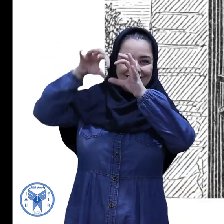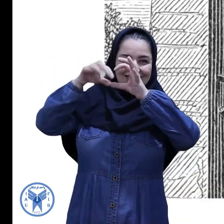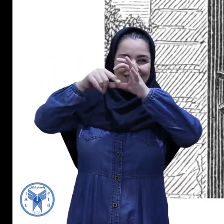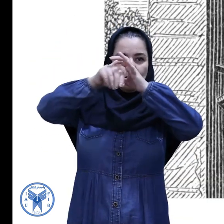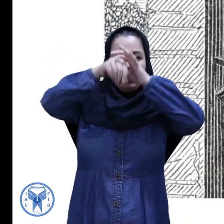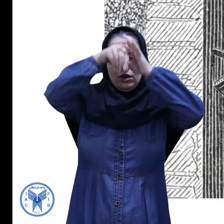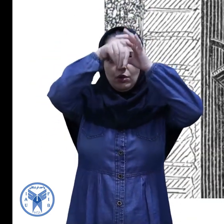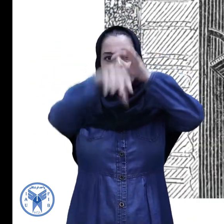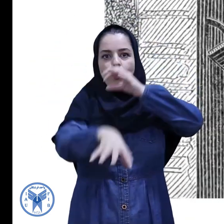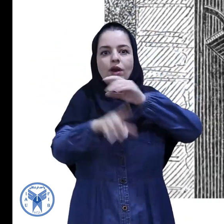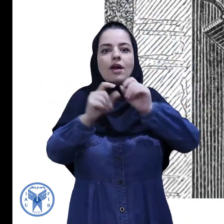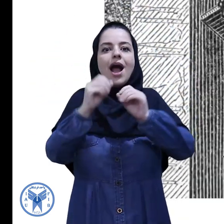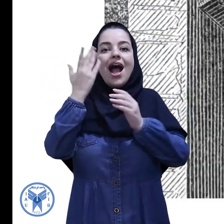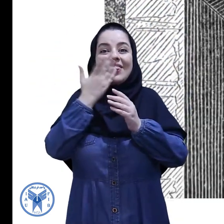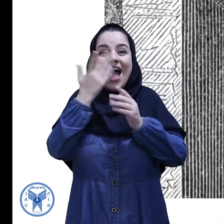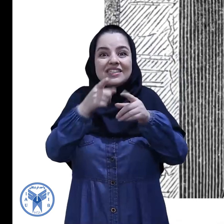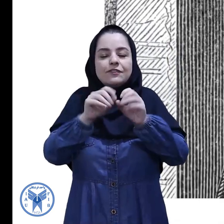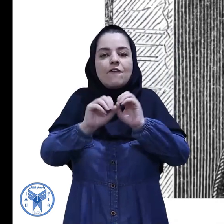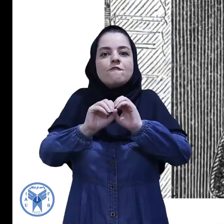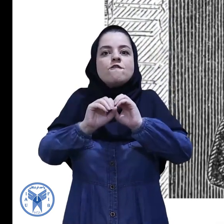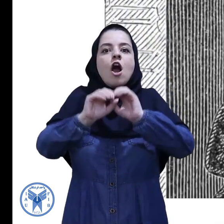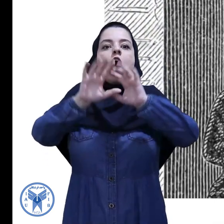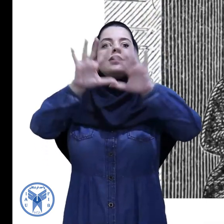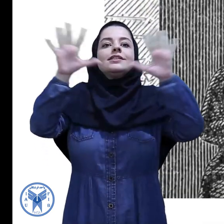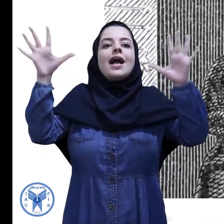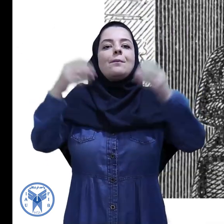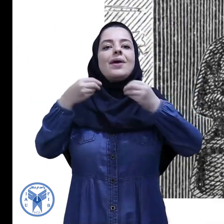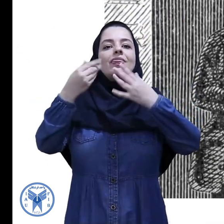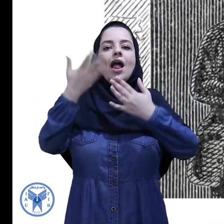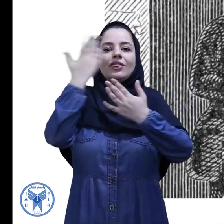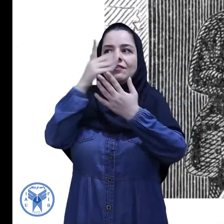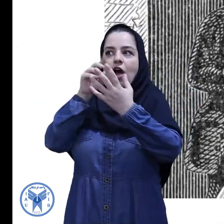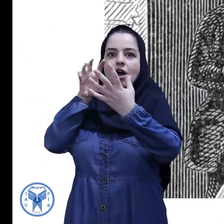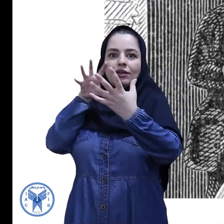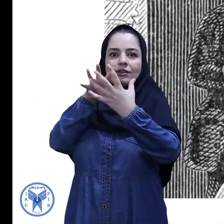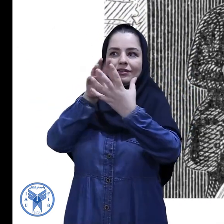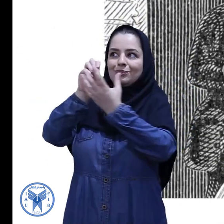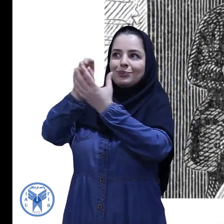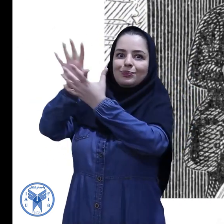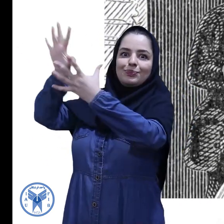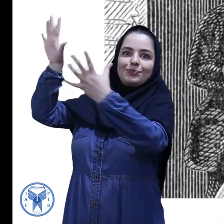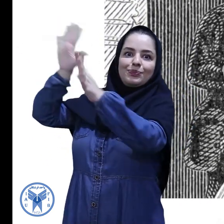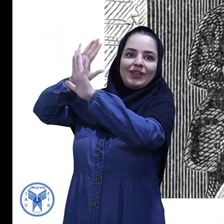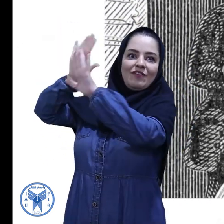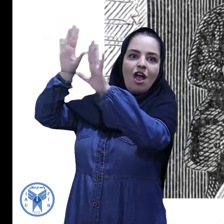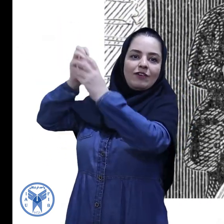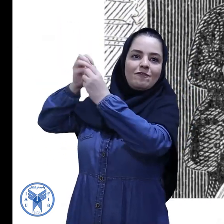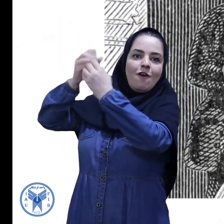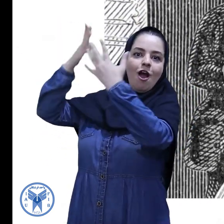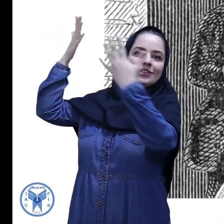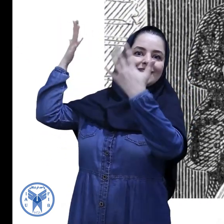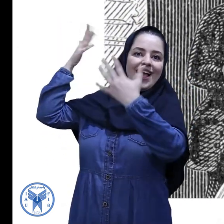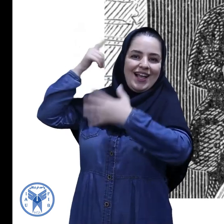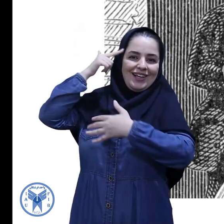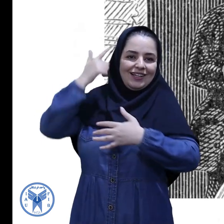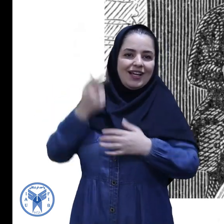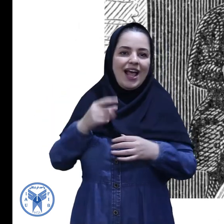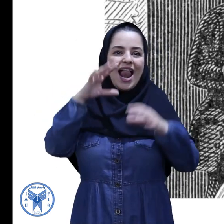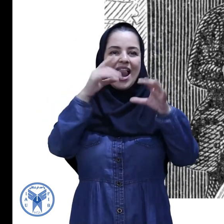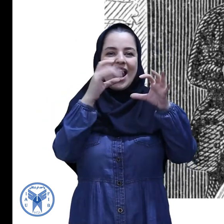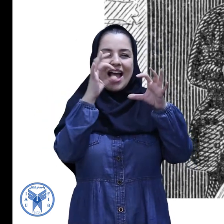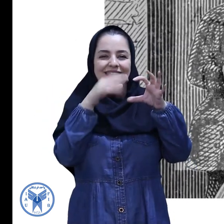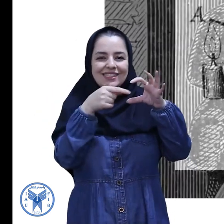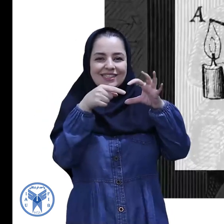focused, so that you would have a brighter and more focused image that would be projected on the wall. But for photography, the camera